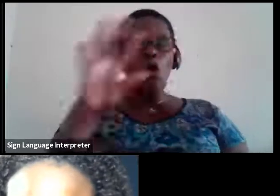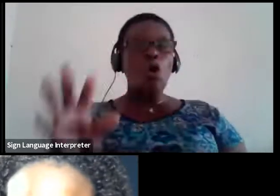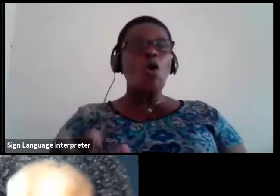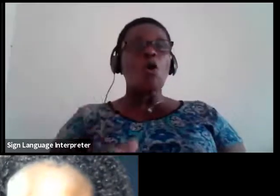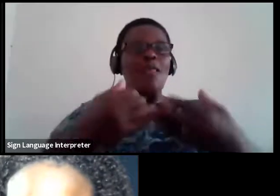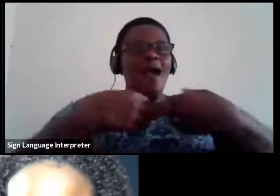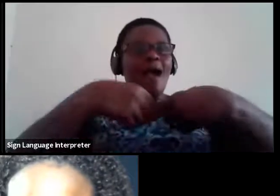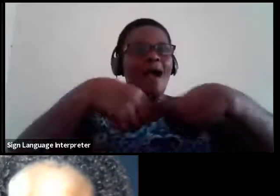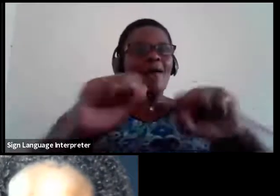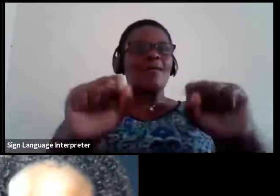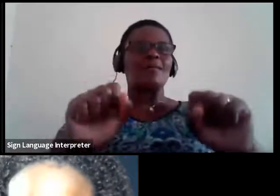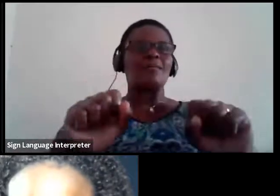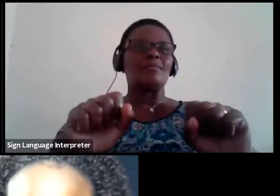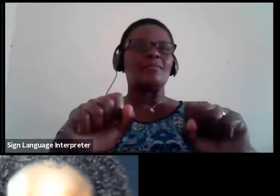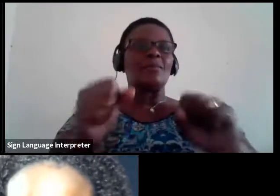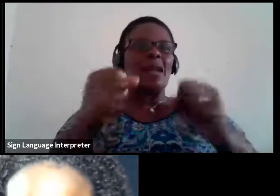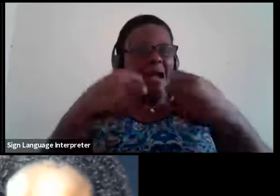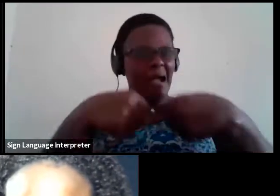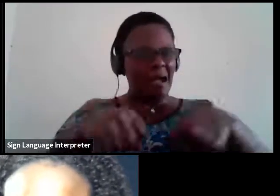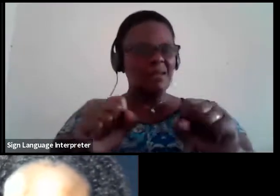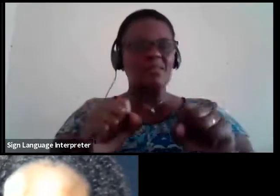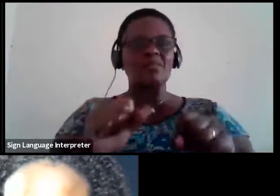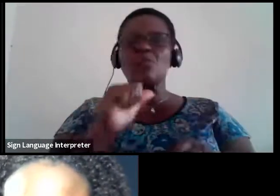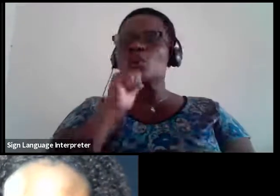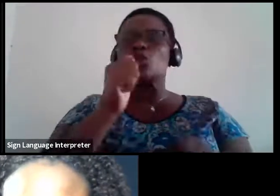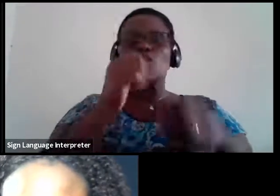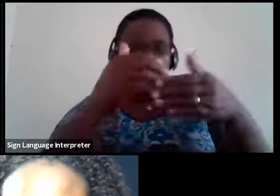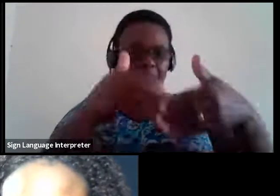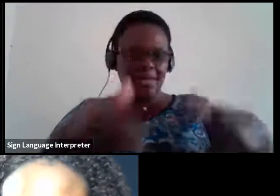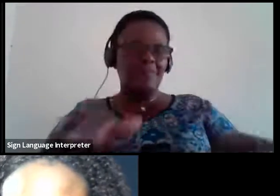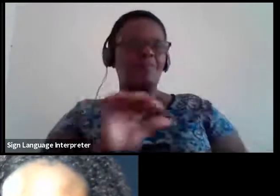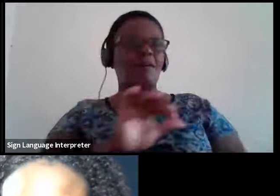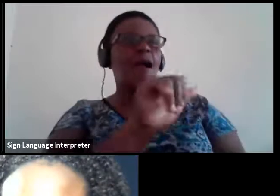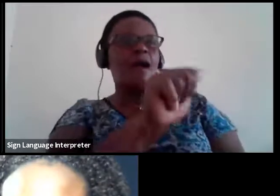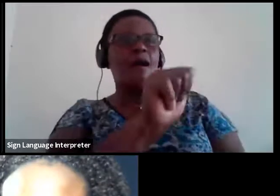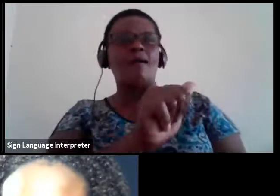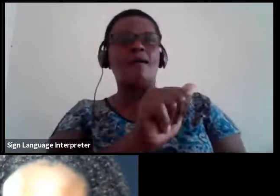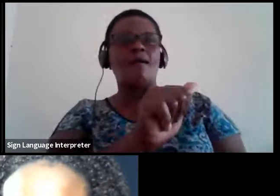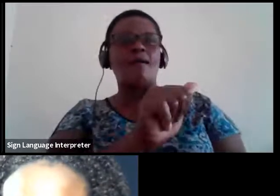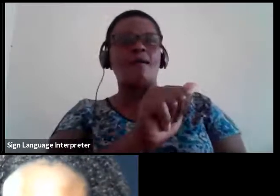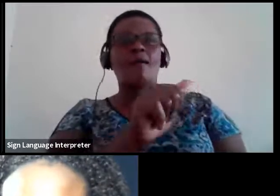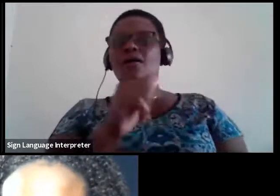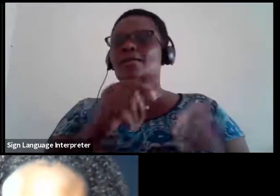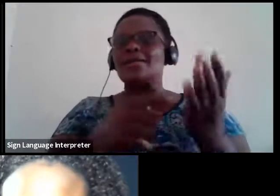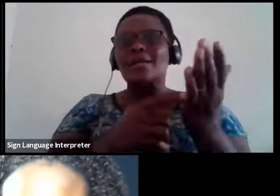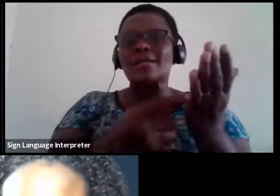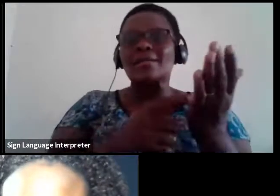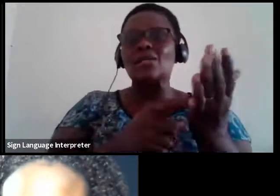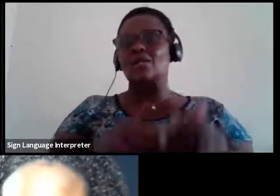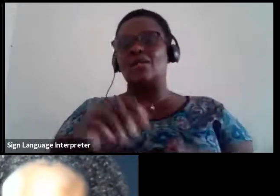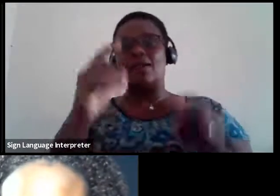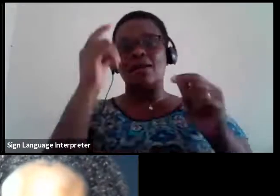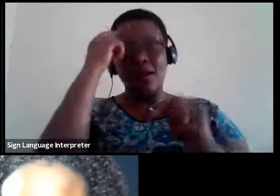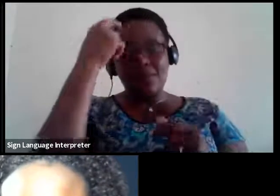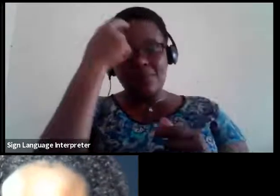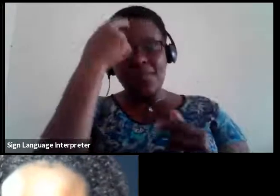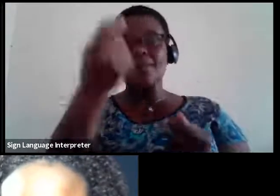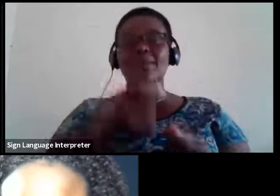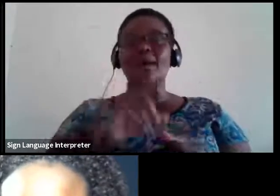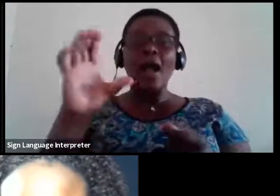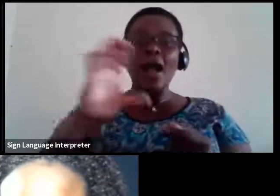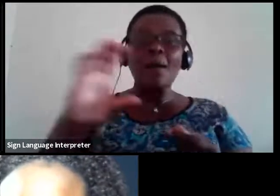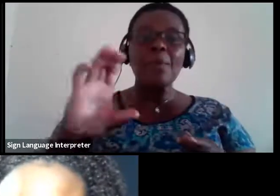just be particular CSOs working on particular issues. It won't just be the tech companies. It won't just be governments that are in this fight. It's going to